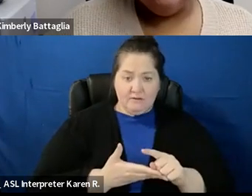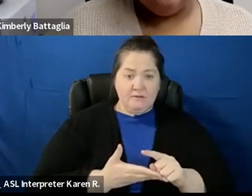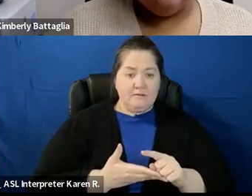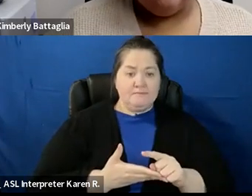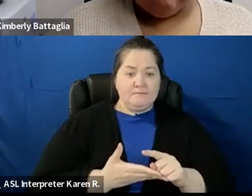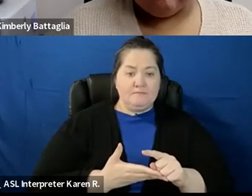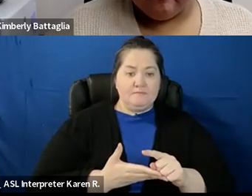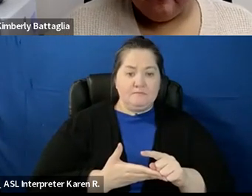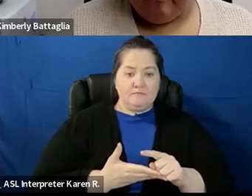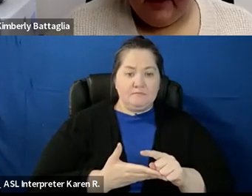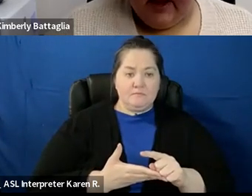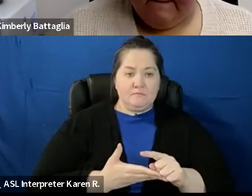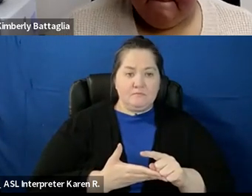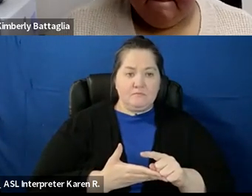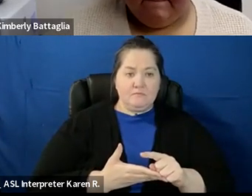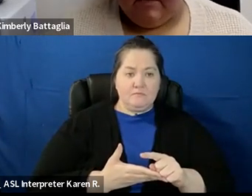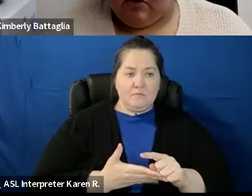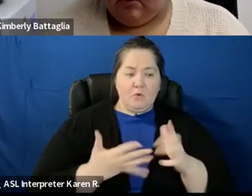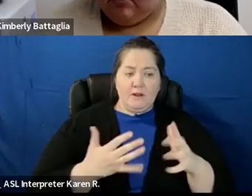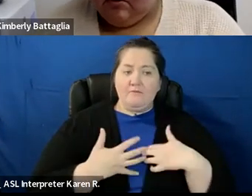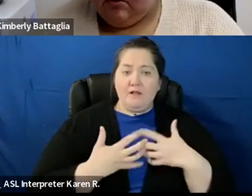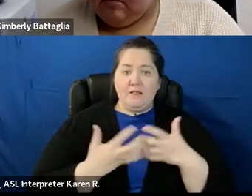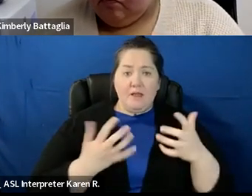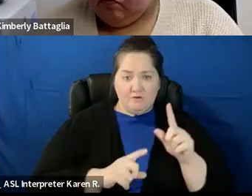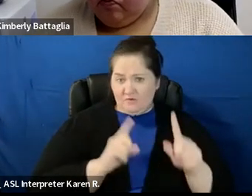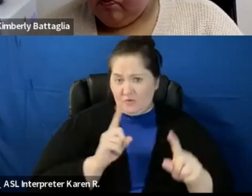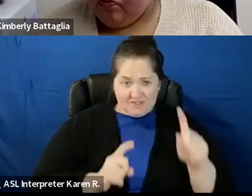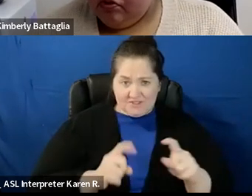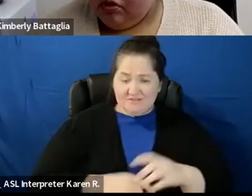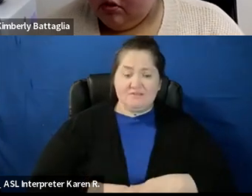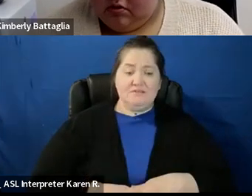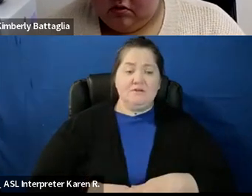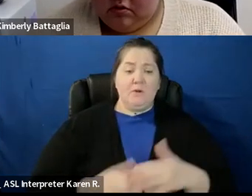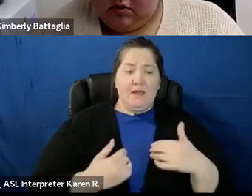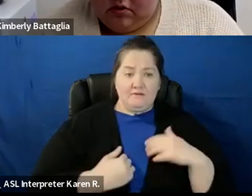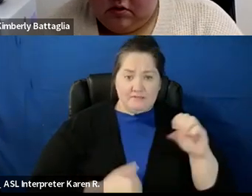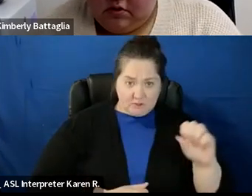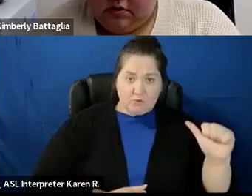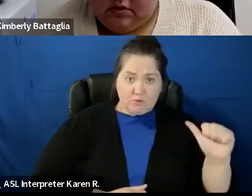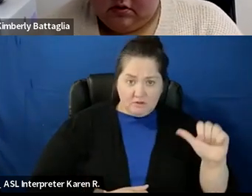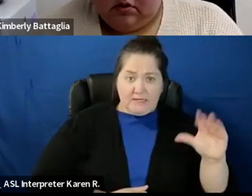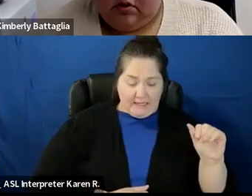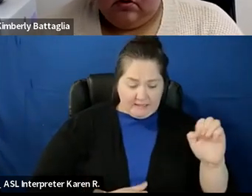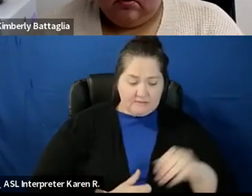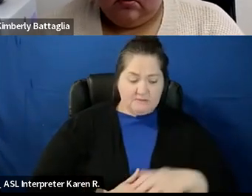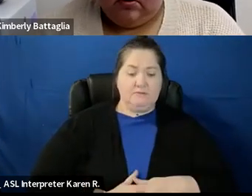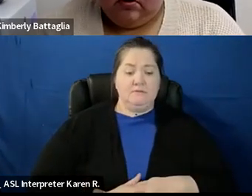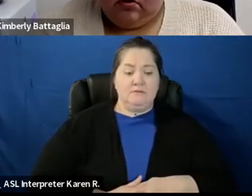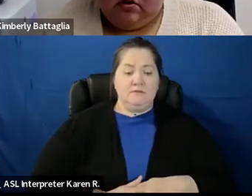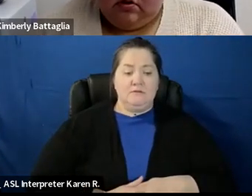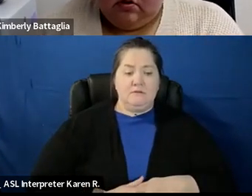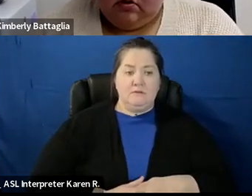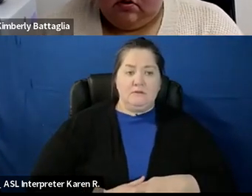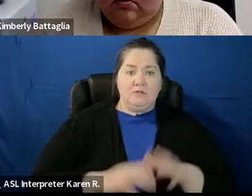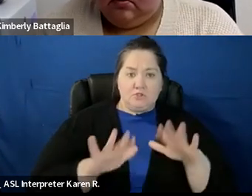I have a lot of questions. Like, for instance, we're dealing with a sexual assault case, children